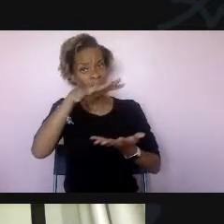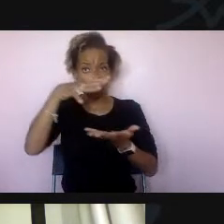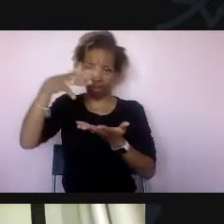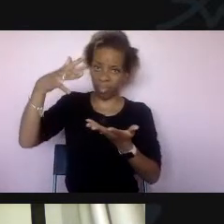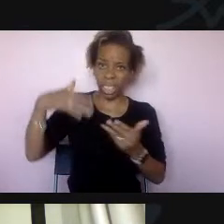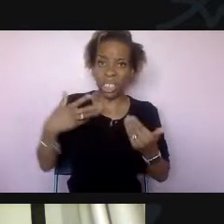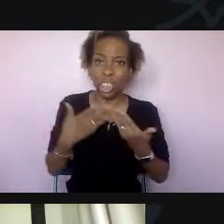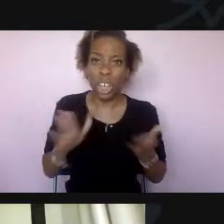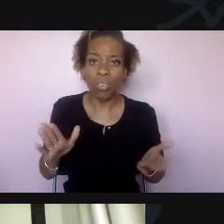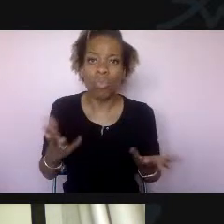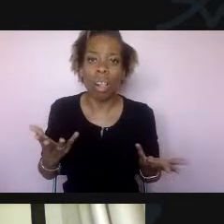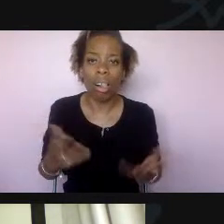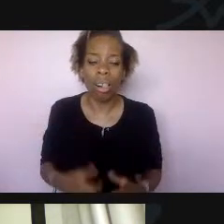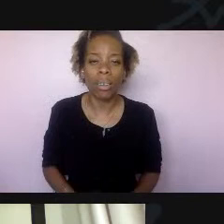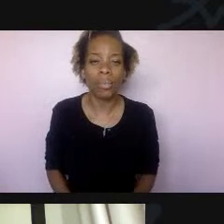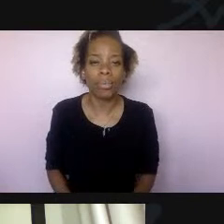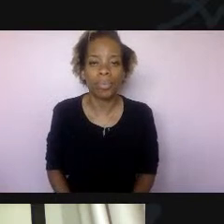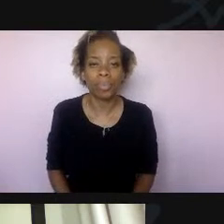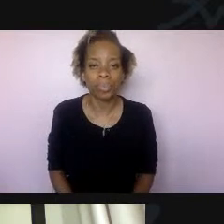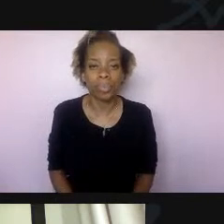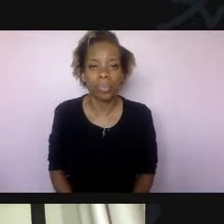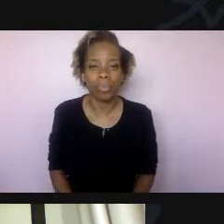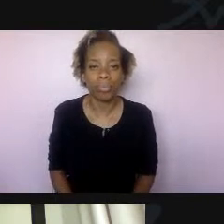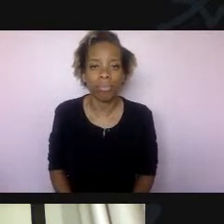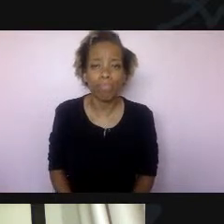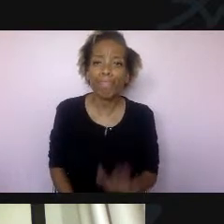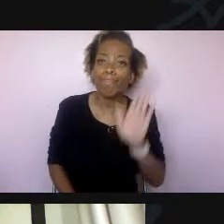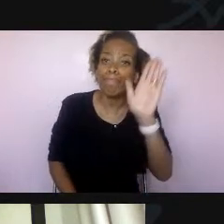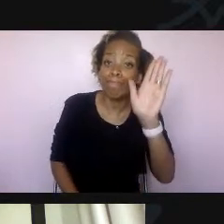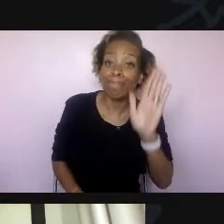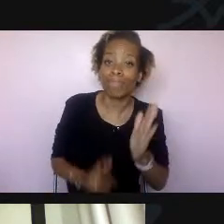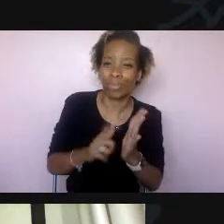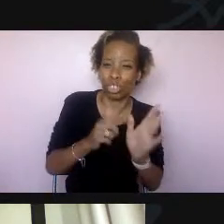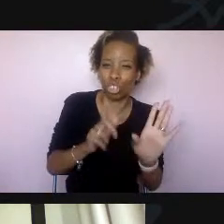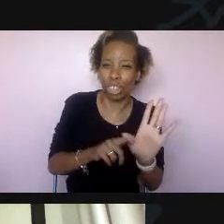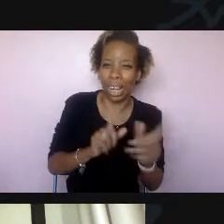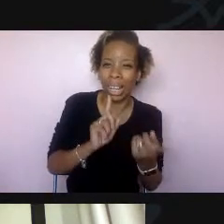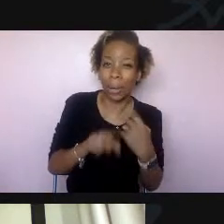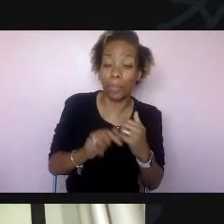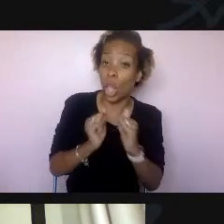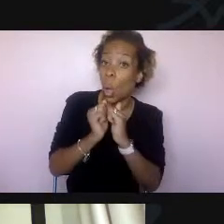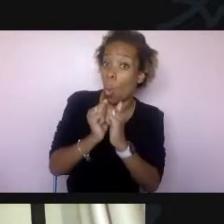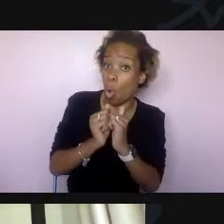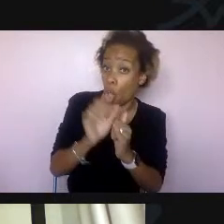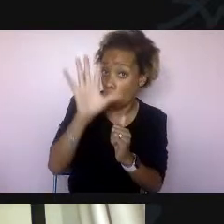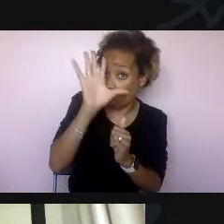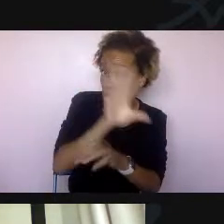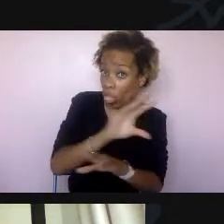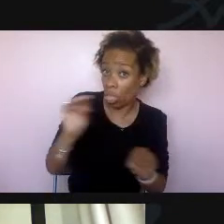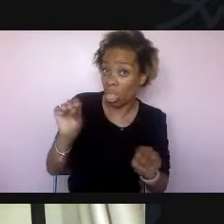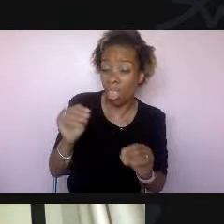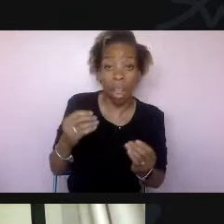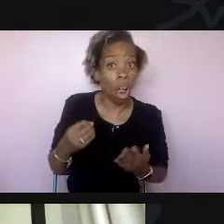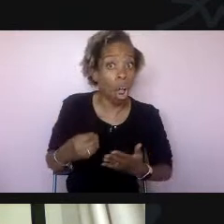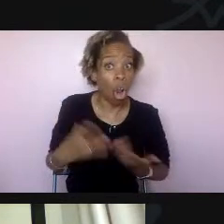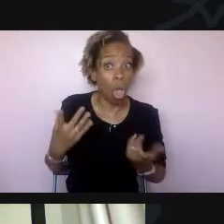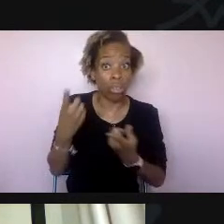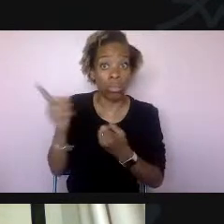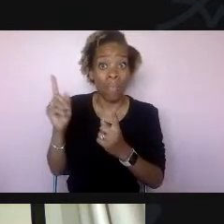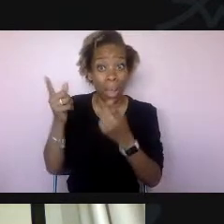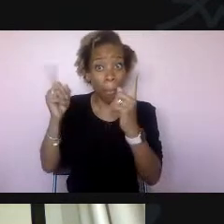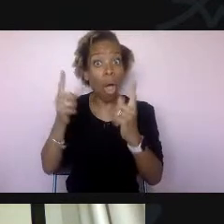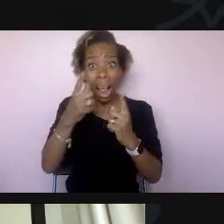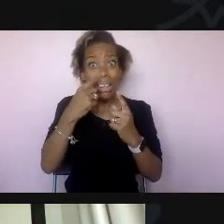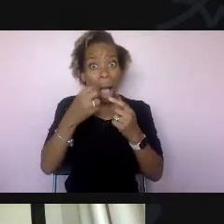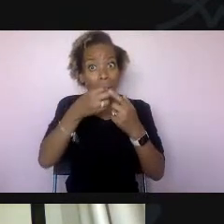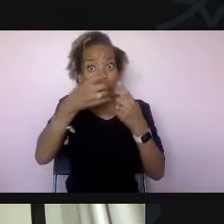agenda. I think it's worth saying actually, and it's good that Victoria picked me up on it, that actually a lot of employers will be able to break it down in more